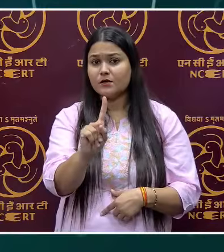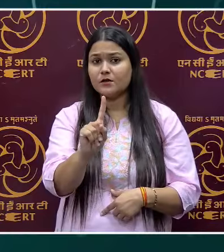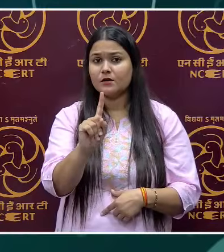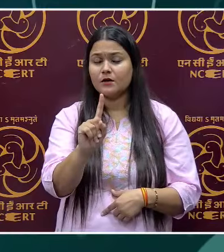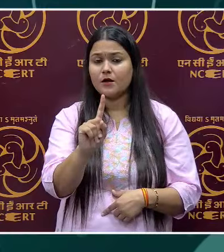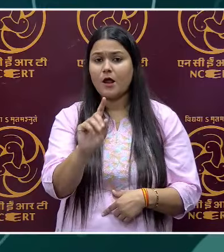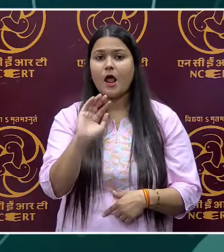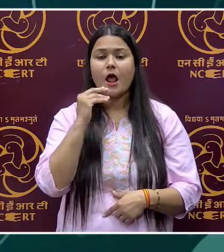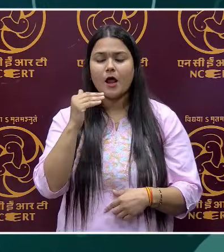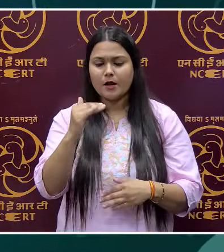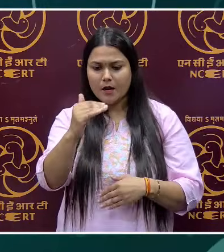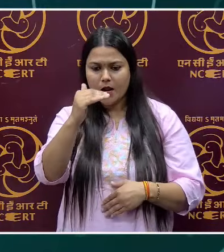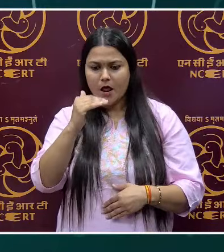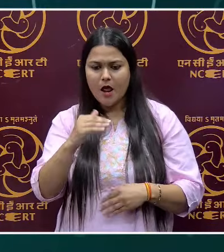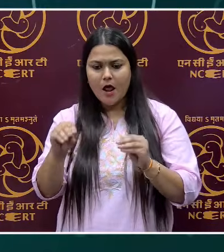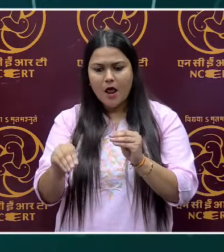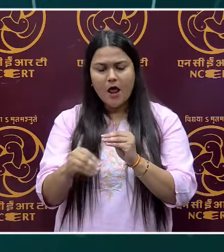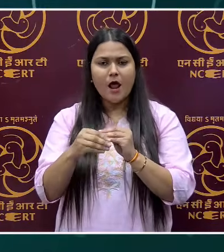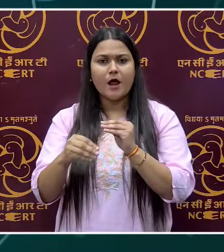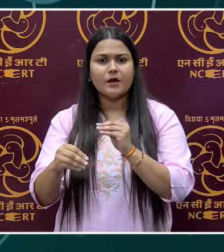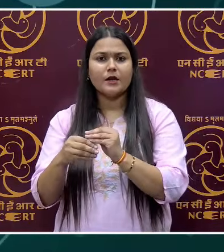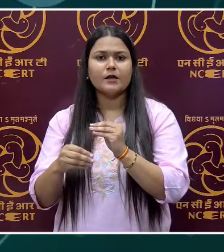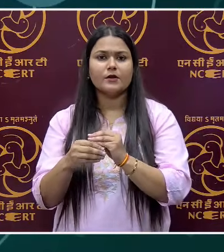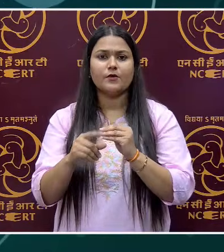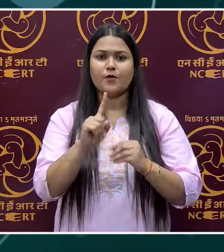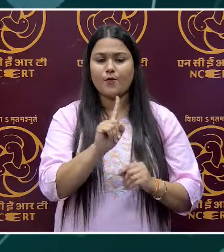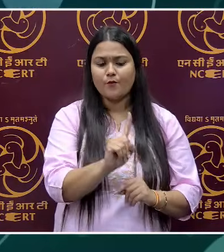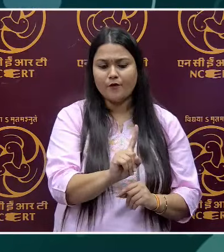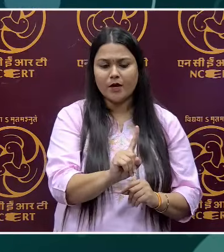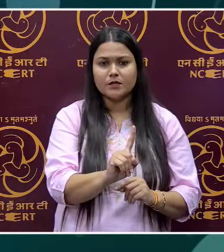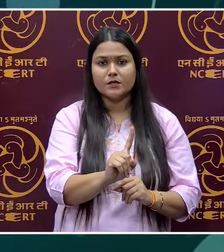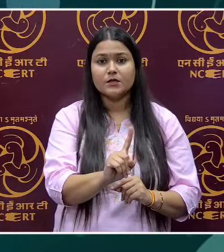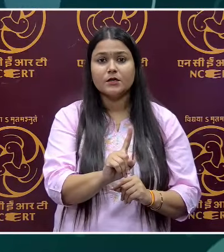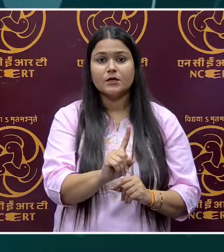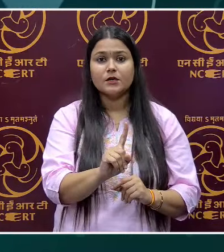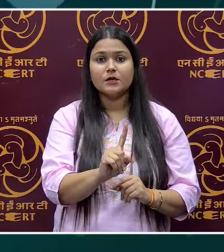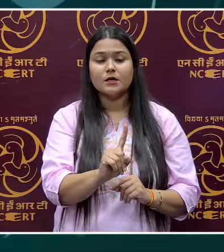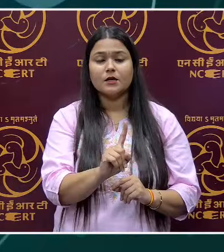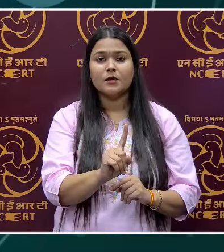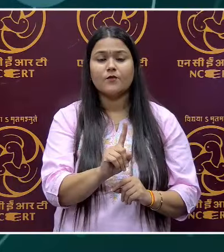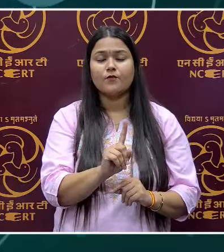And we go on adding these numbers. We write this 1 here, then 1,